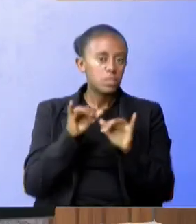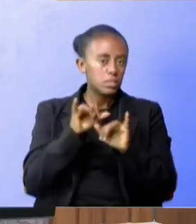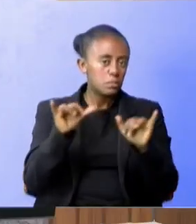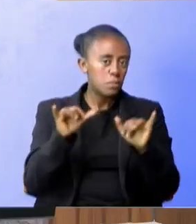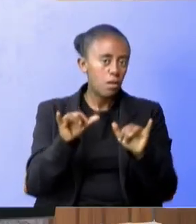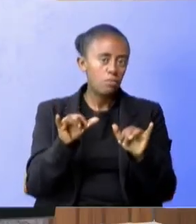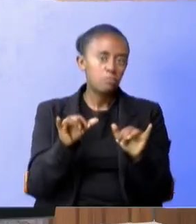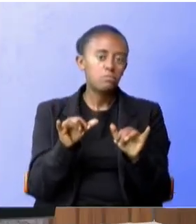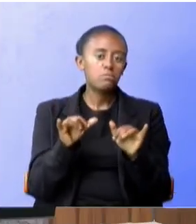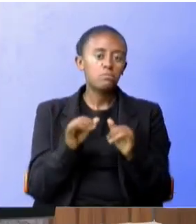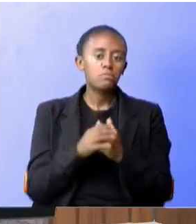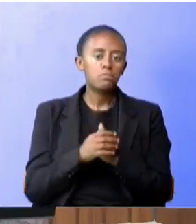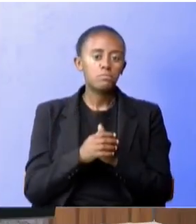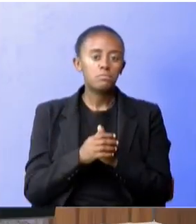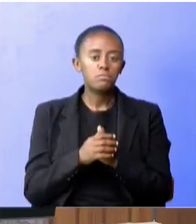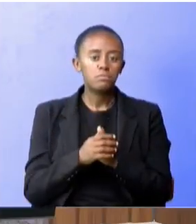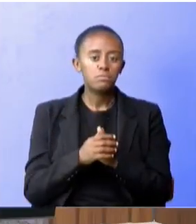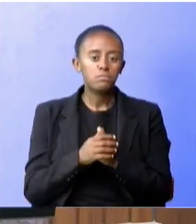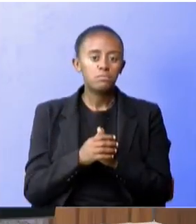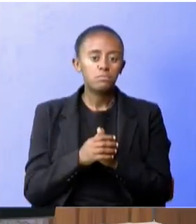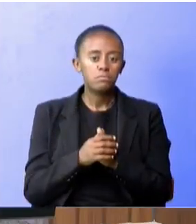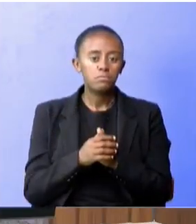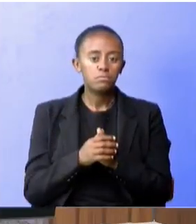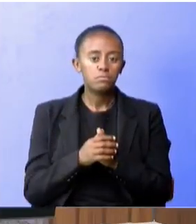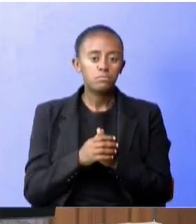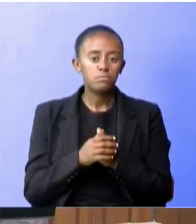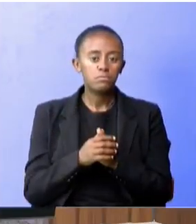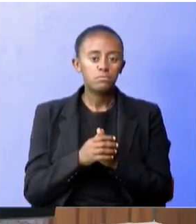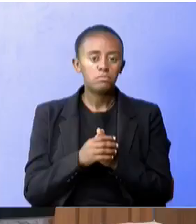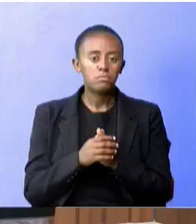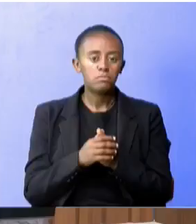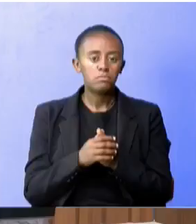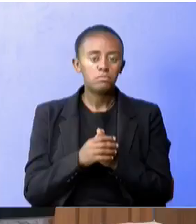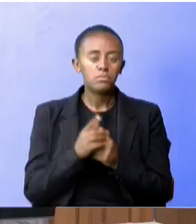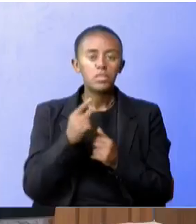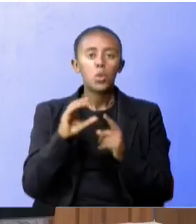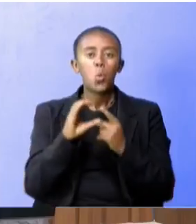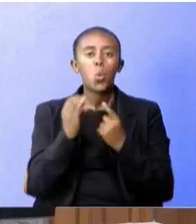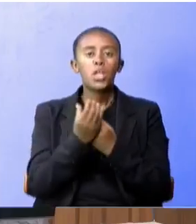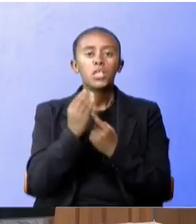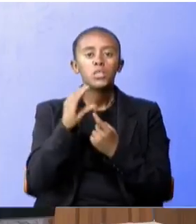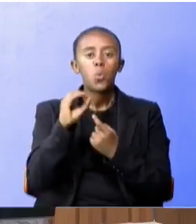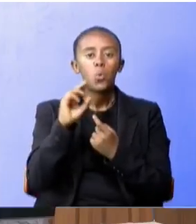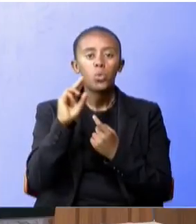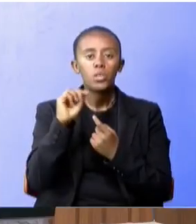similar in the context